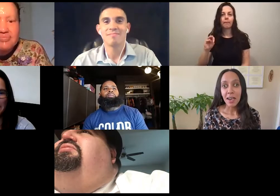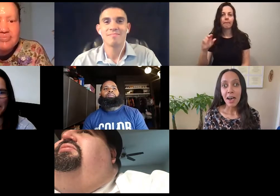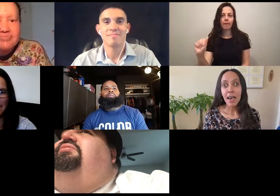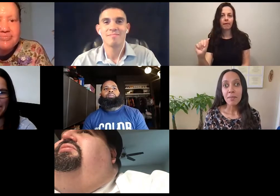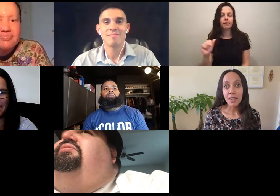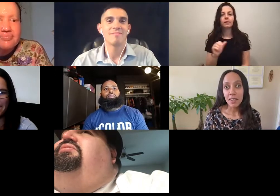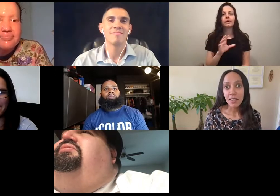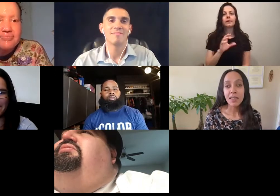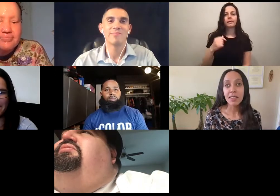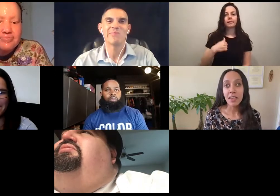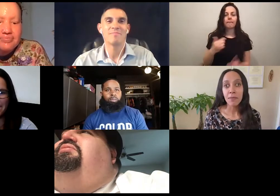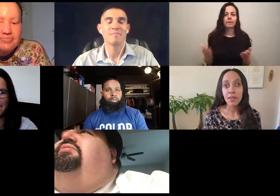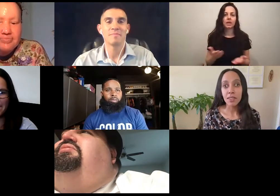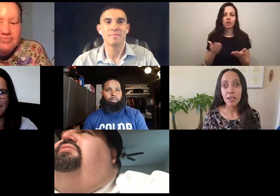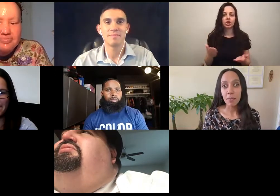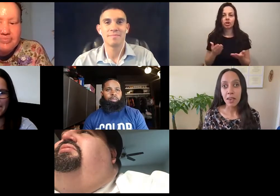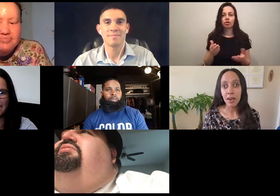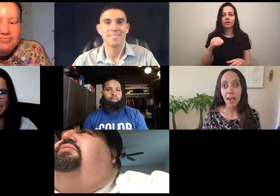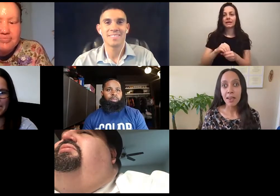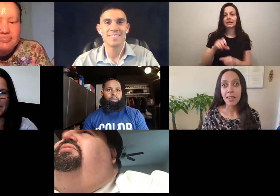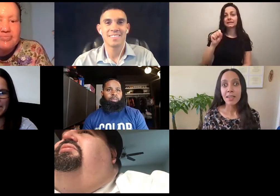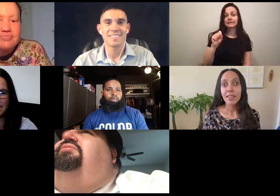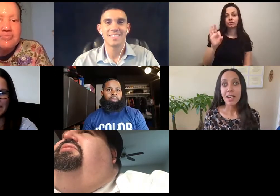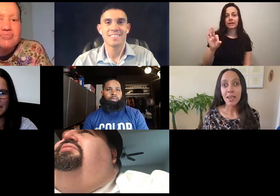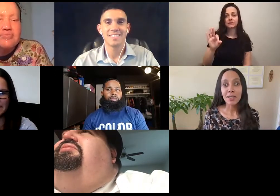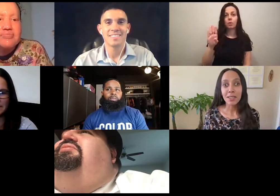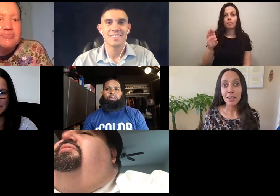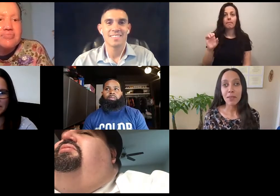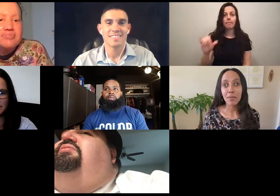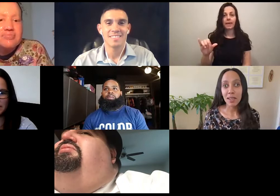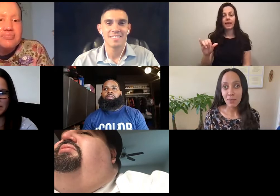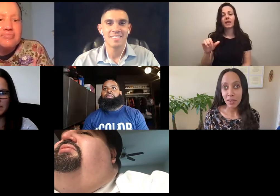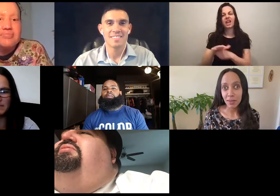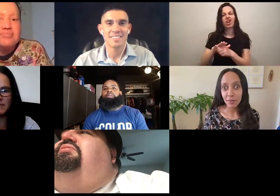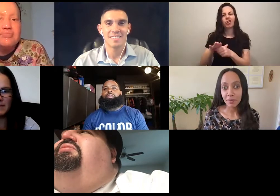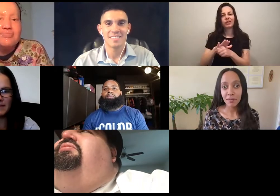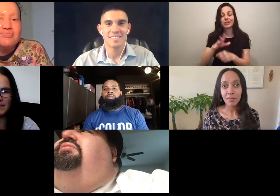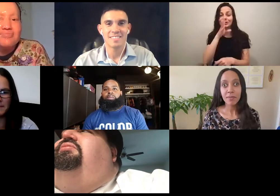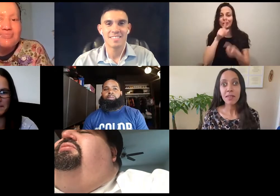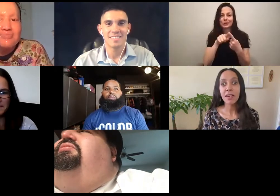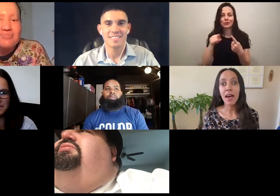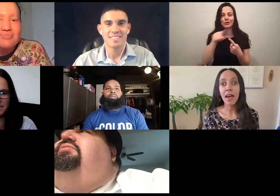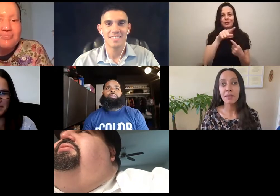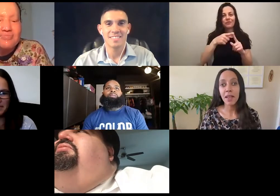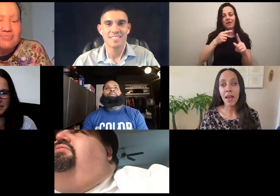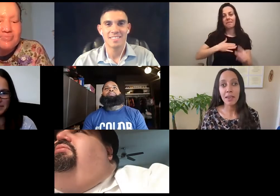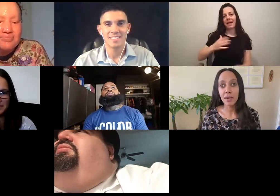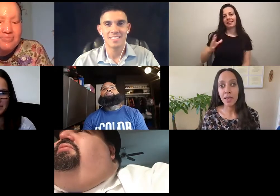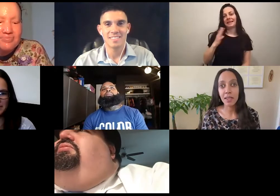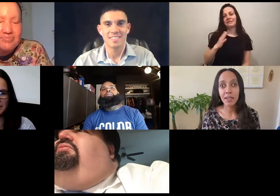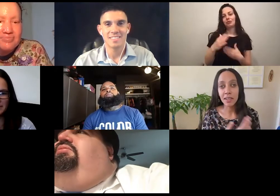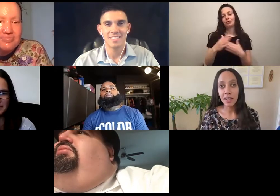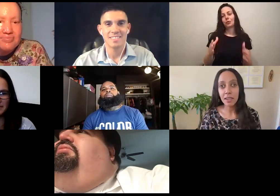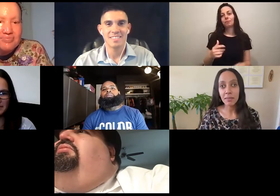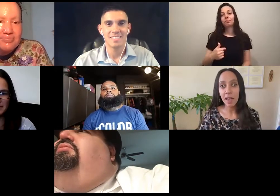And I'm here in the San Francisco Bay Area talking to you from my living room. I'm a Black